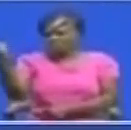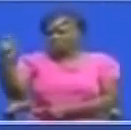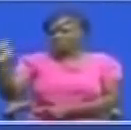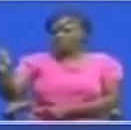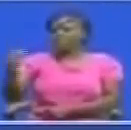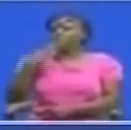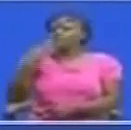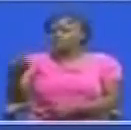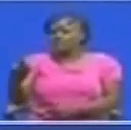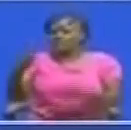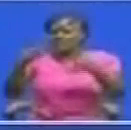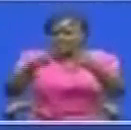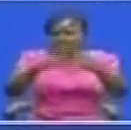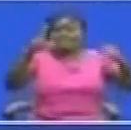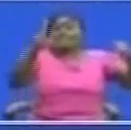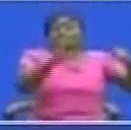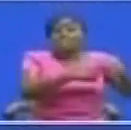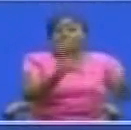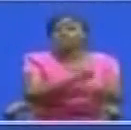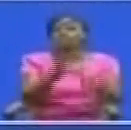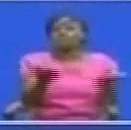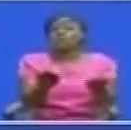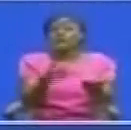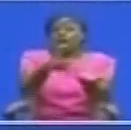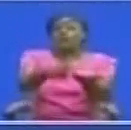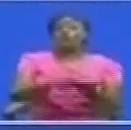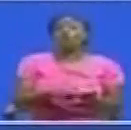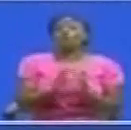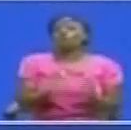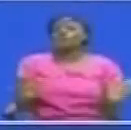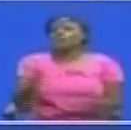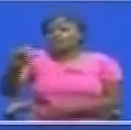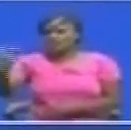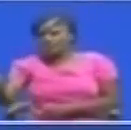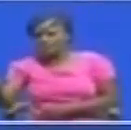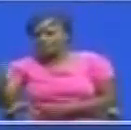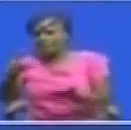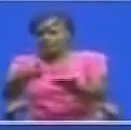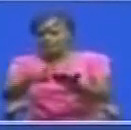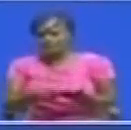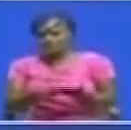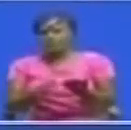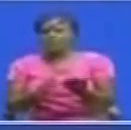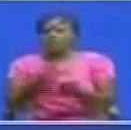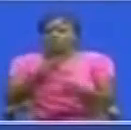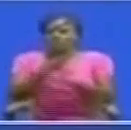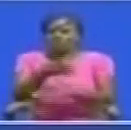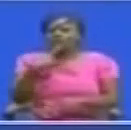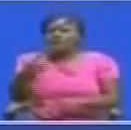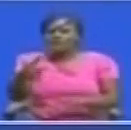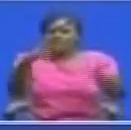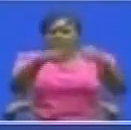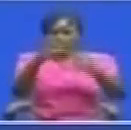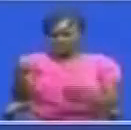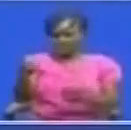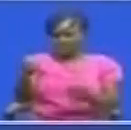397 billion shillings is being used to redeem debt. Yeah. And another debt rollover of 170 billion shillings.